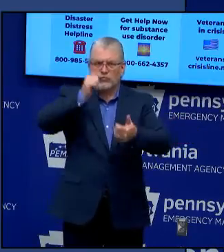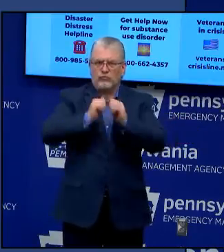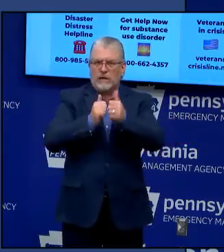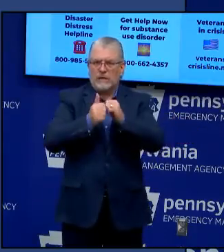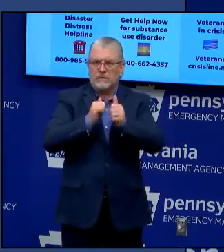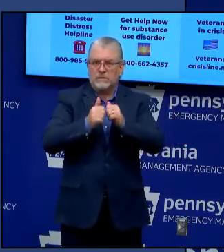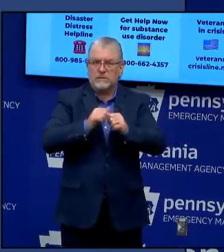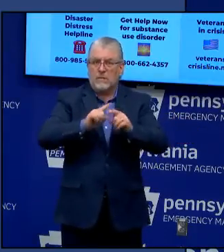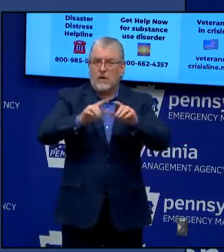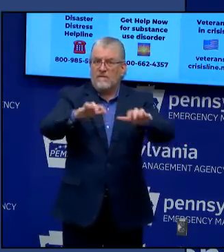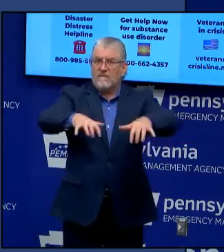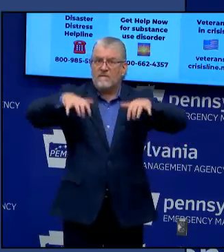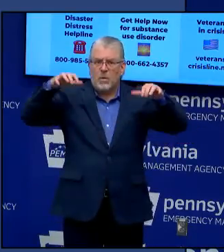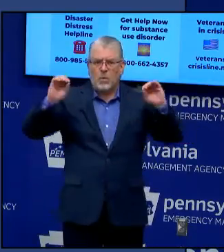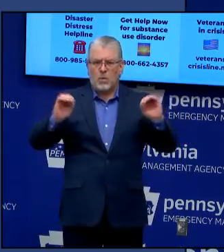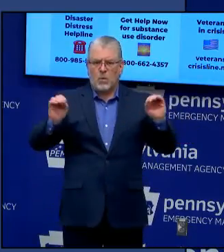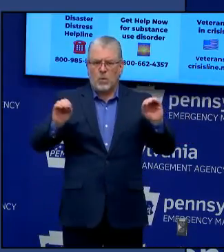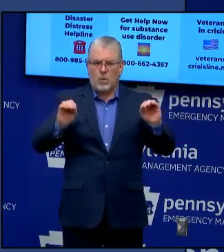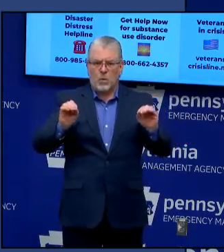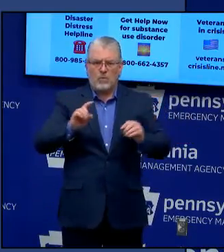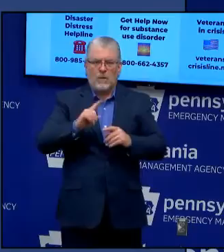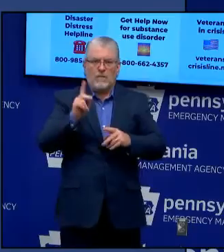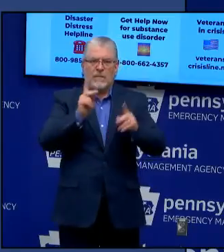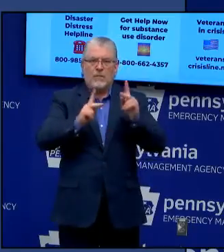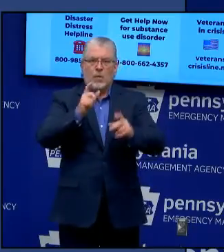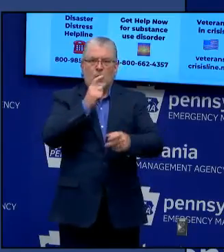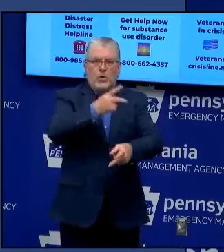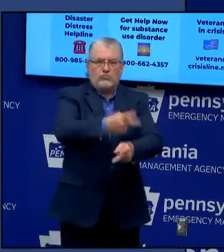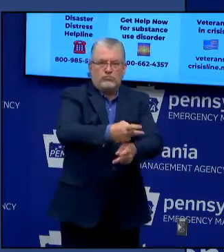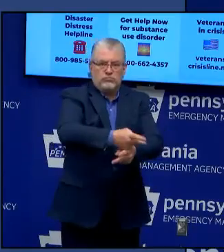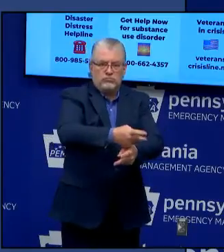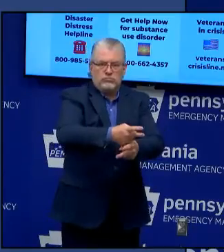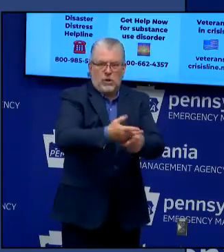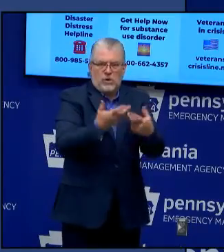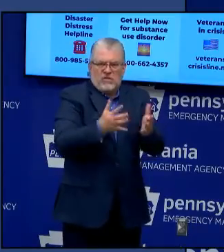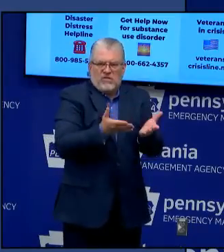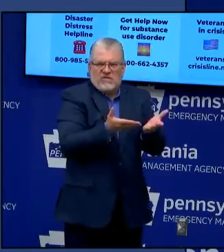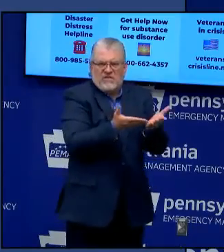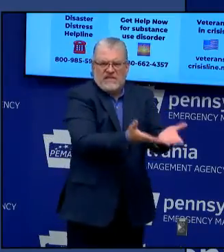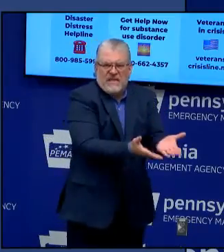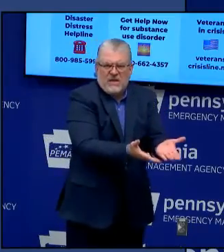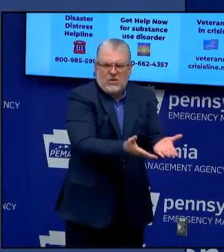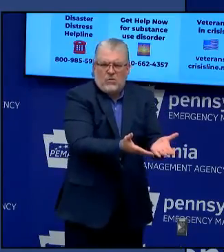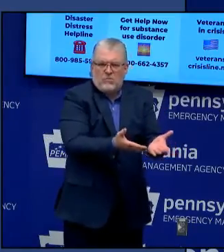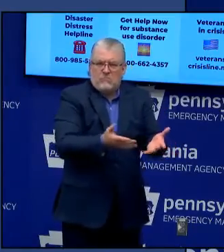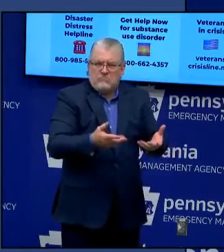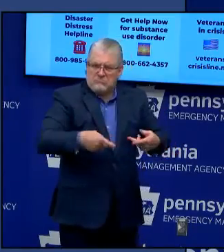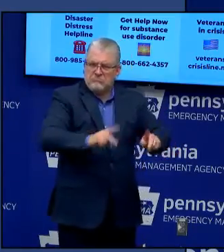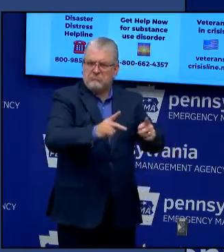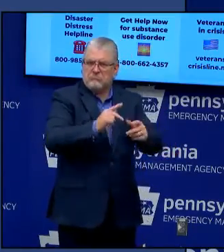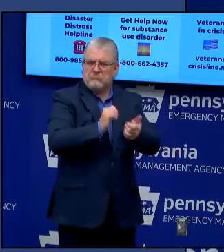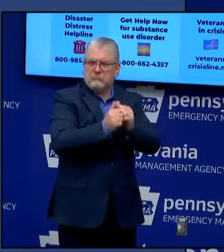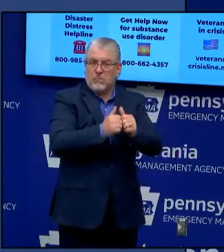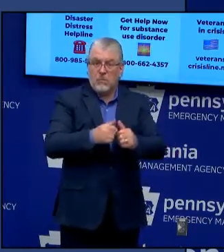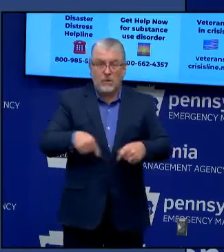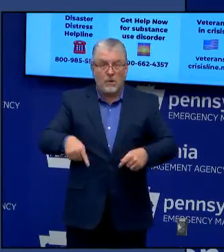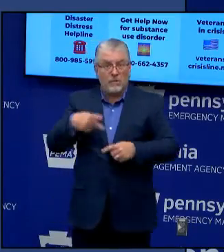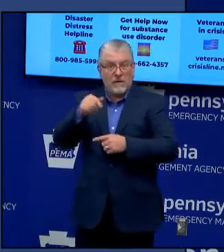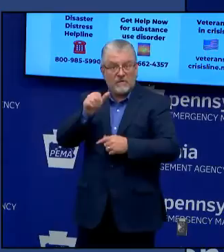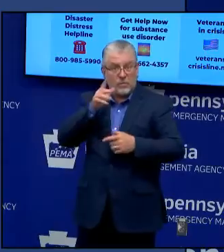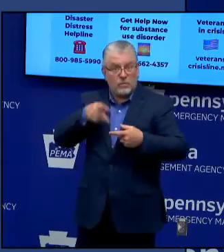track. Has or will Pennsylvania consider allowing racing to resume, perhaps without spectators, either statewide or